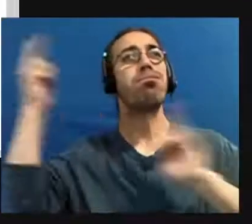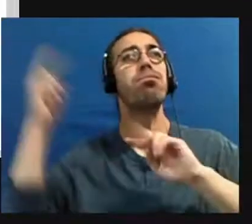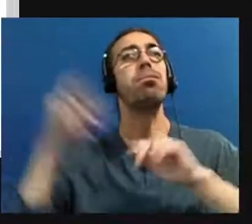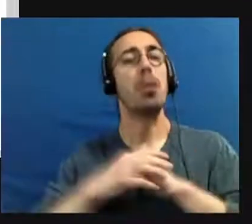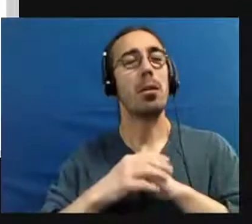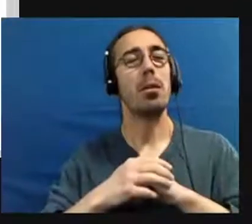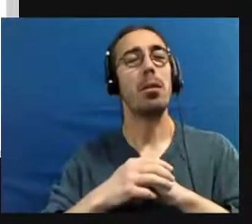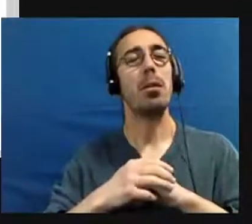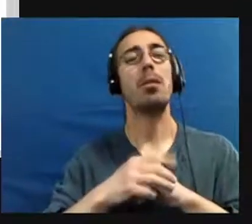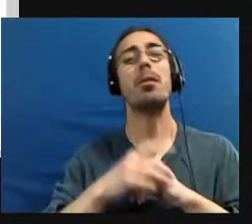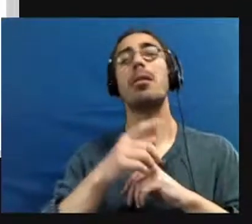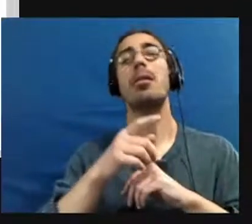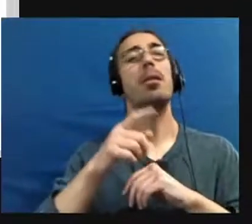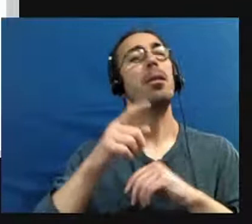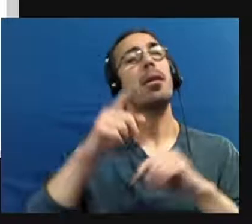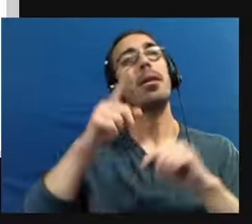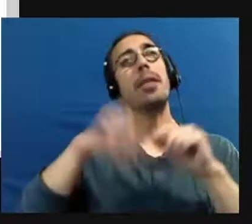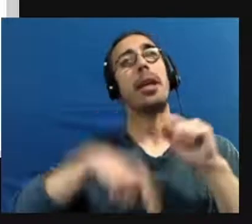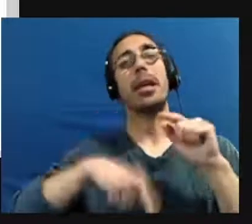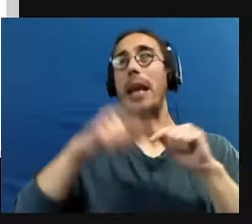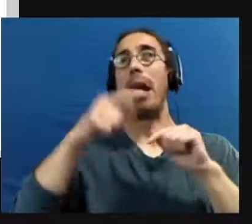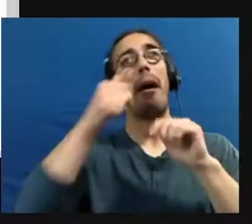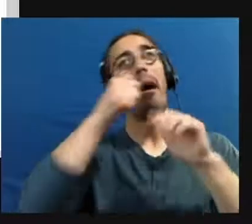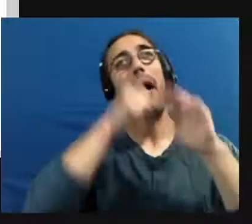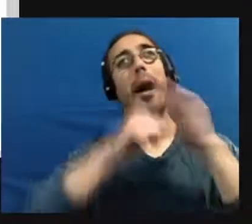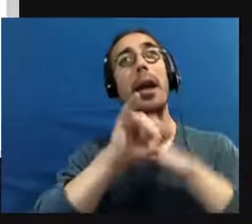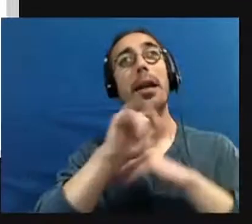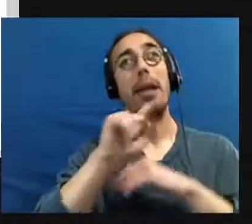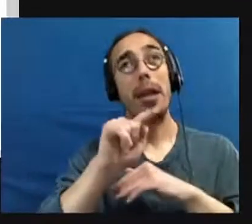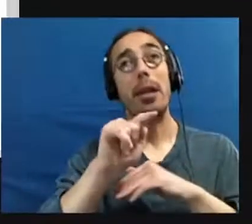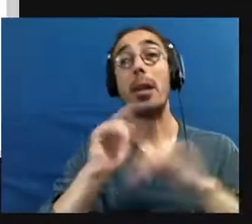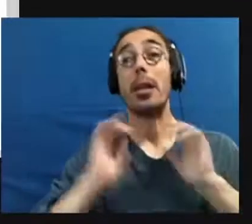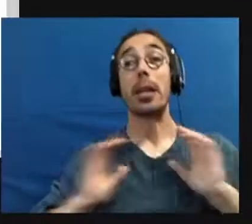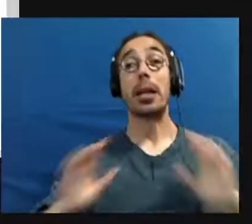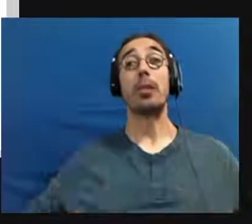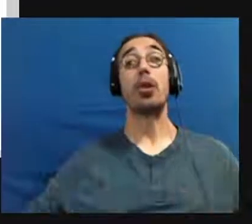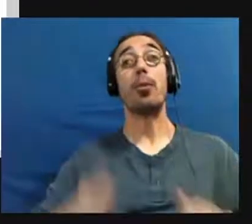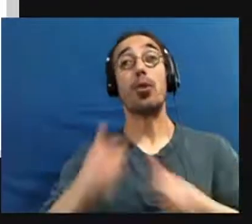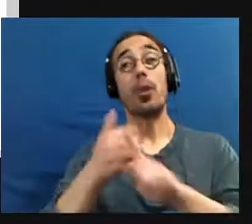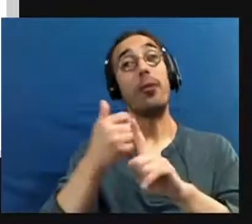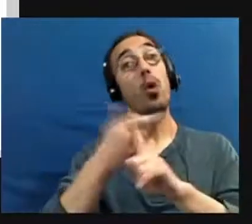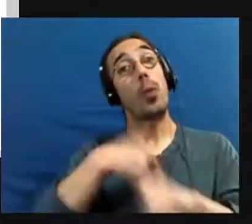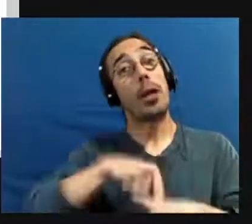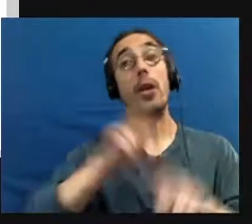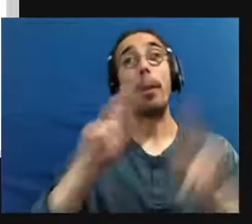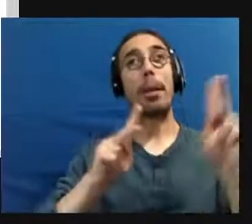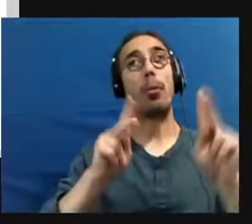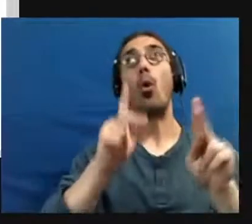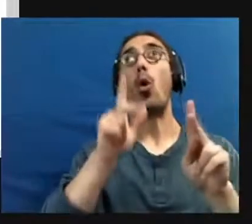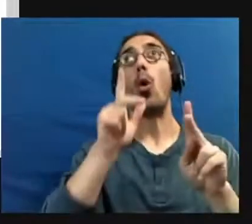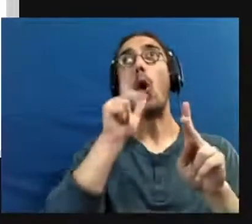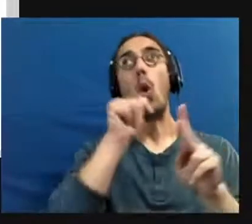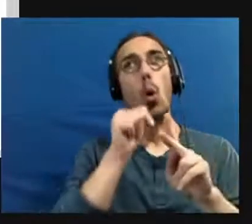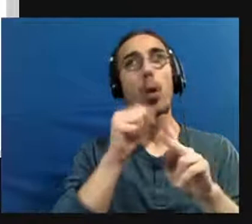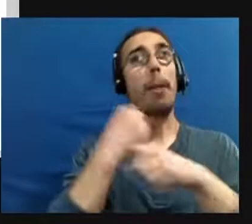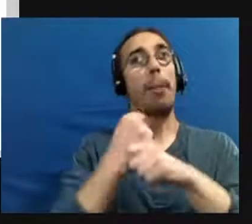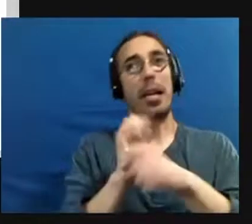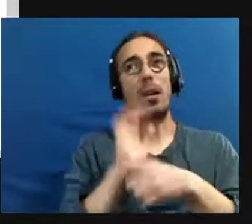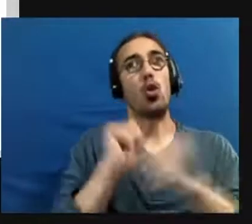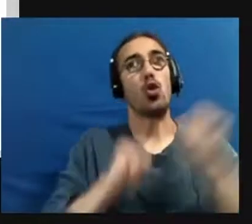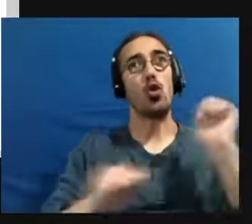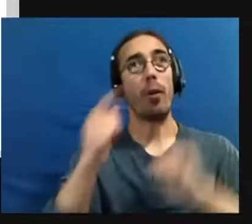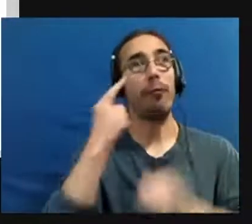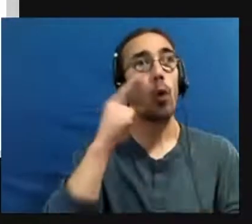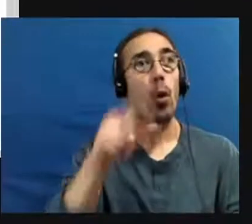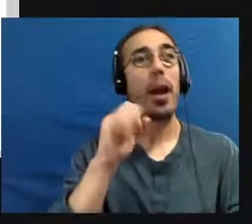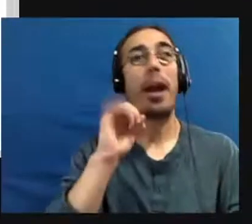get to do it in a vacuum. We, the consumer, the customer, we're the people that they're making content for. And if we don't pay them